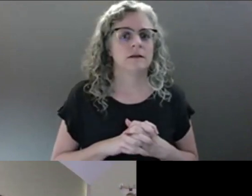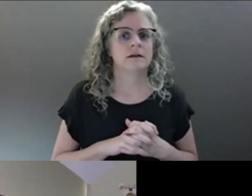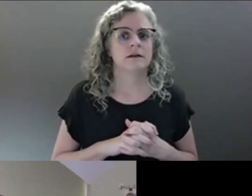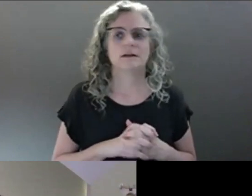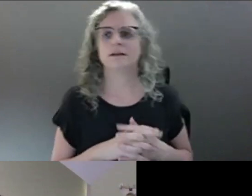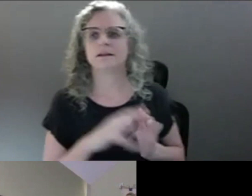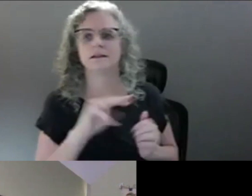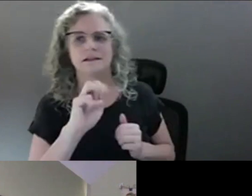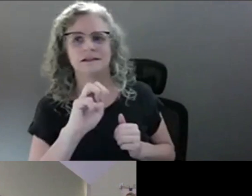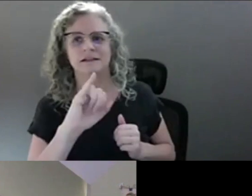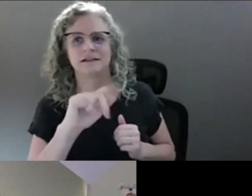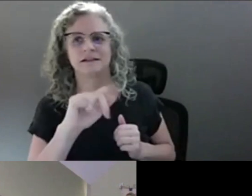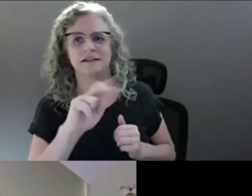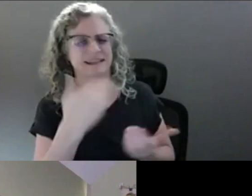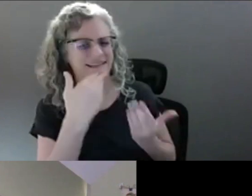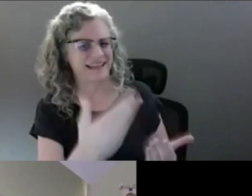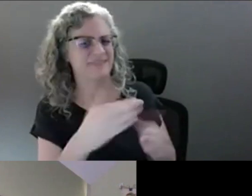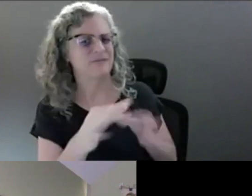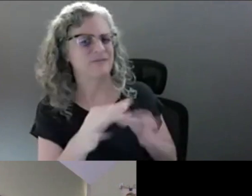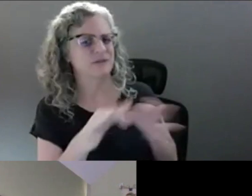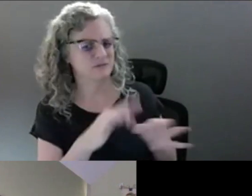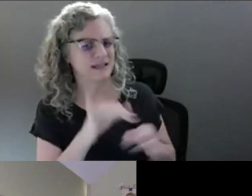that impact during their time in the US.